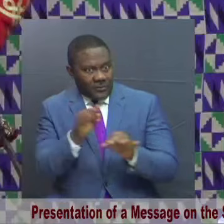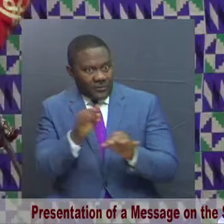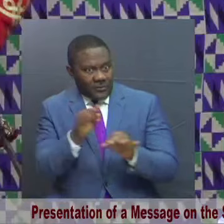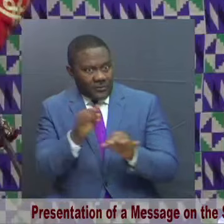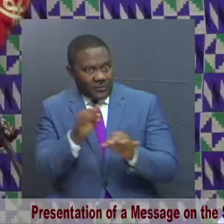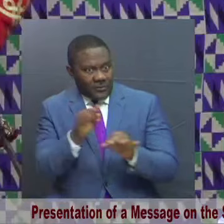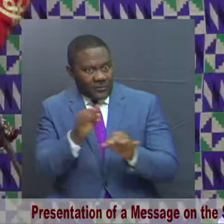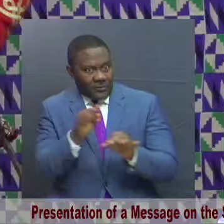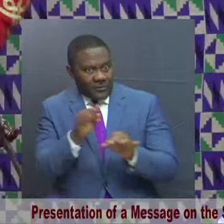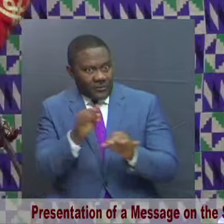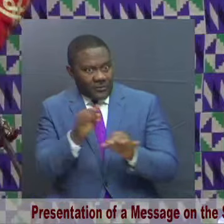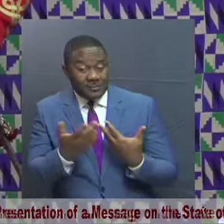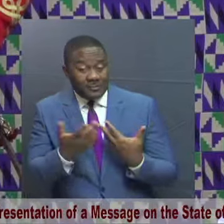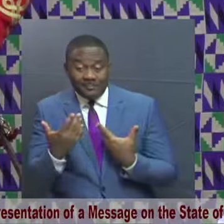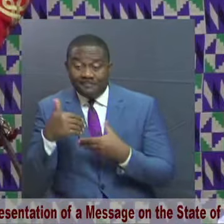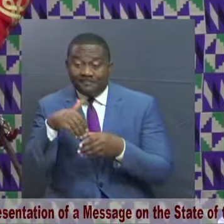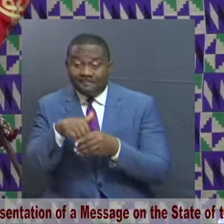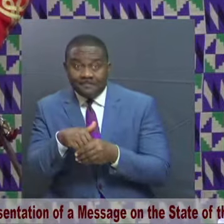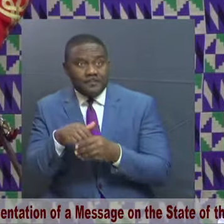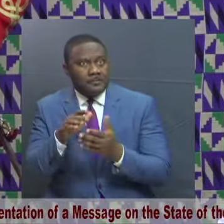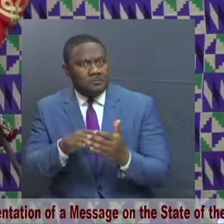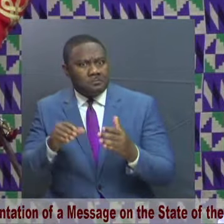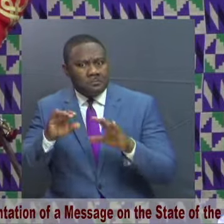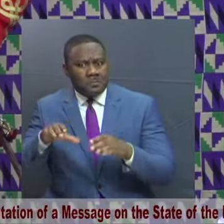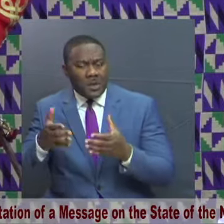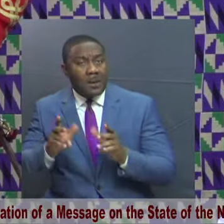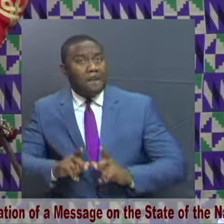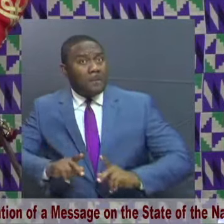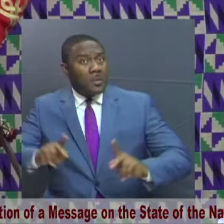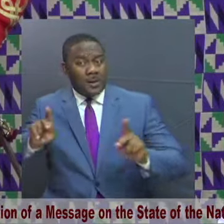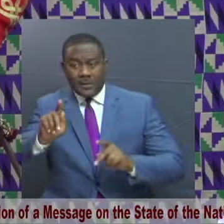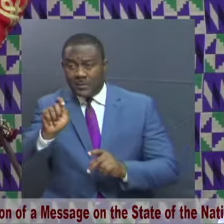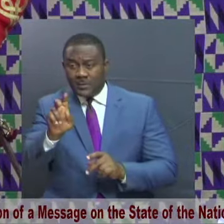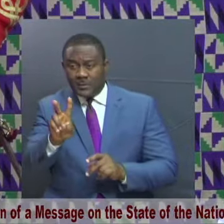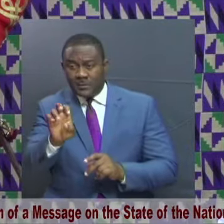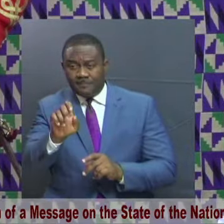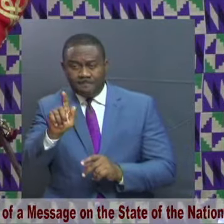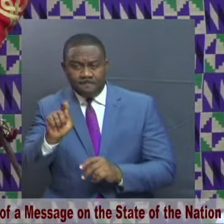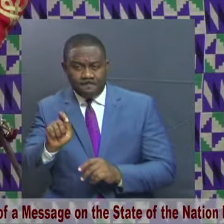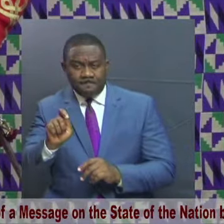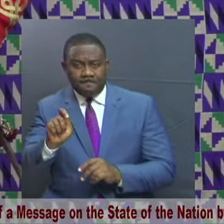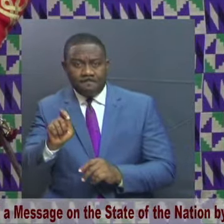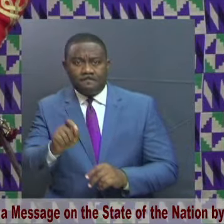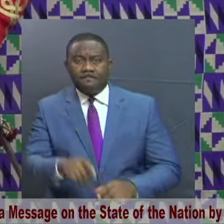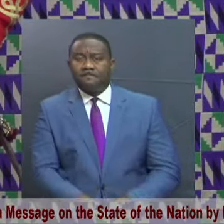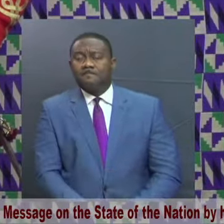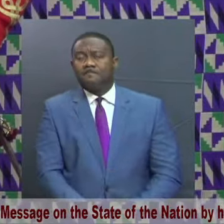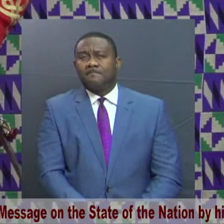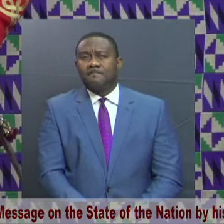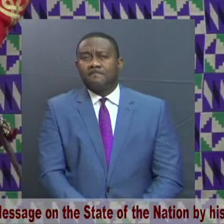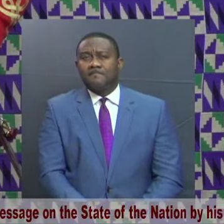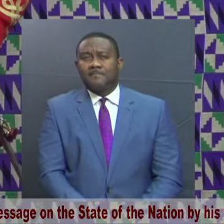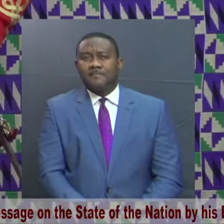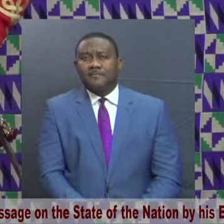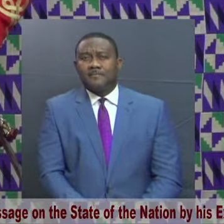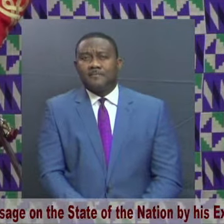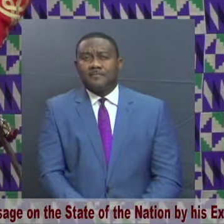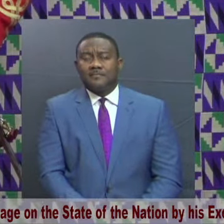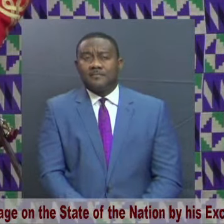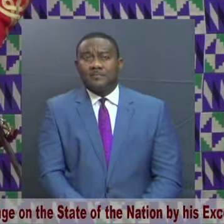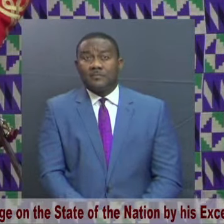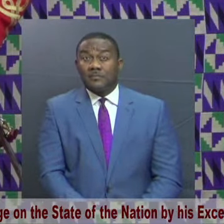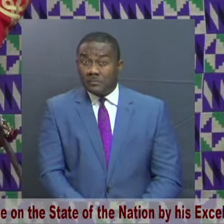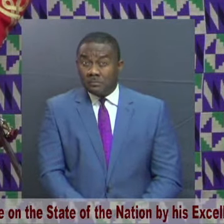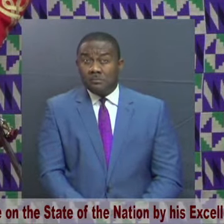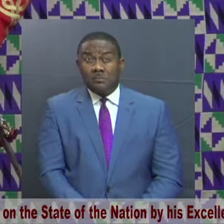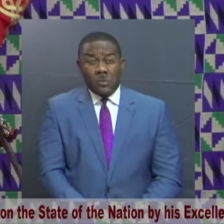program to include students in public tet institutes speaker a lot of